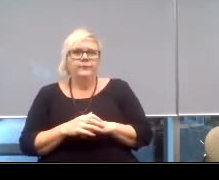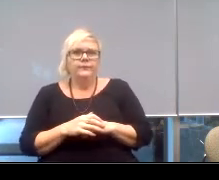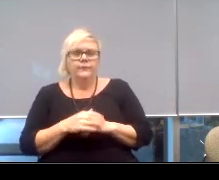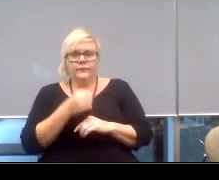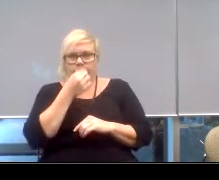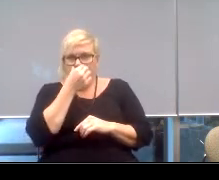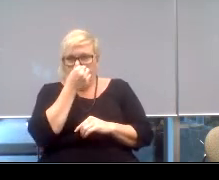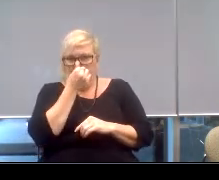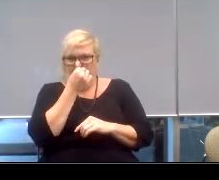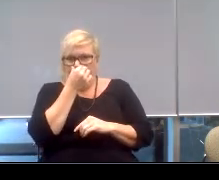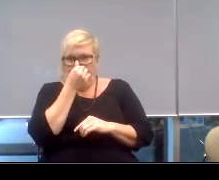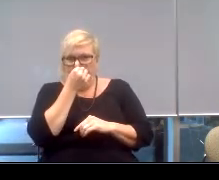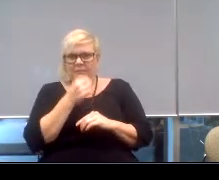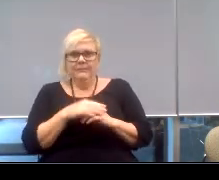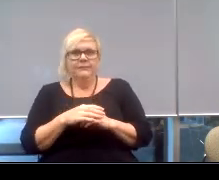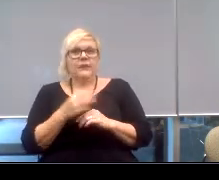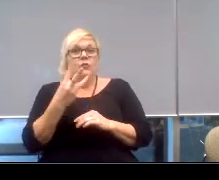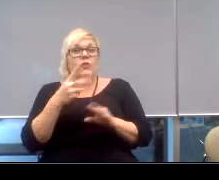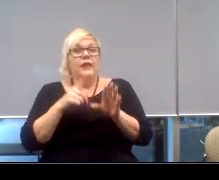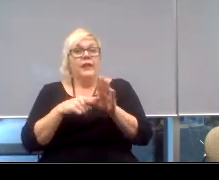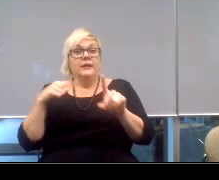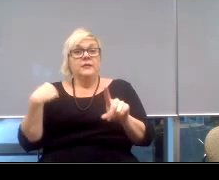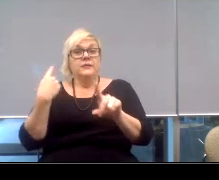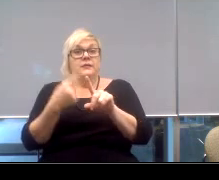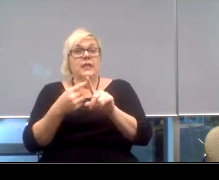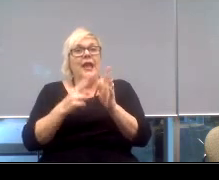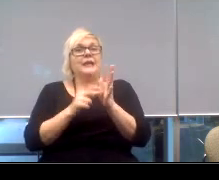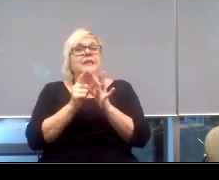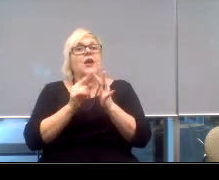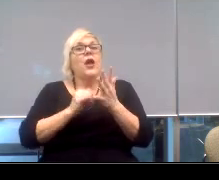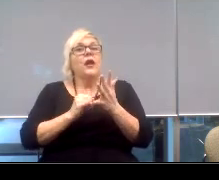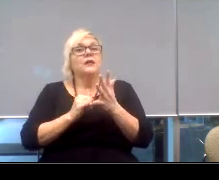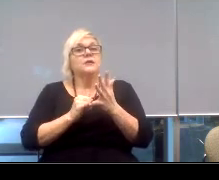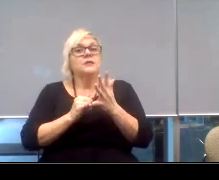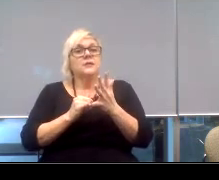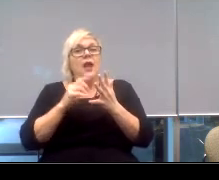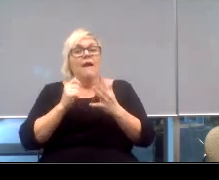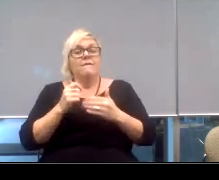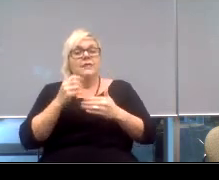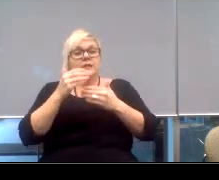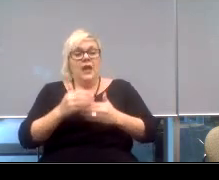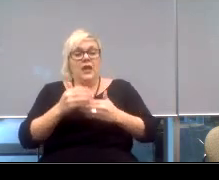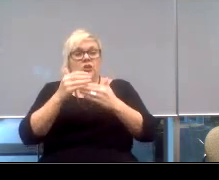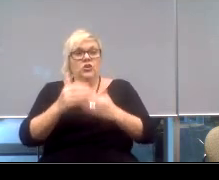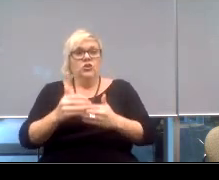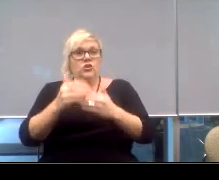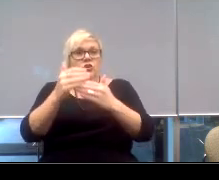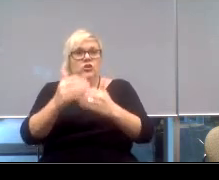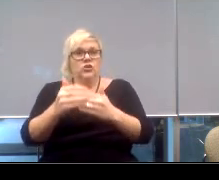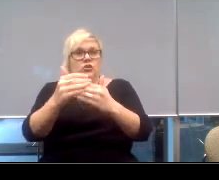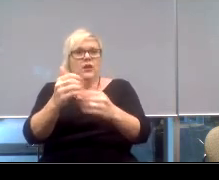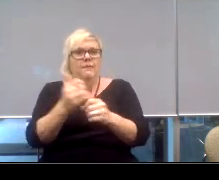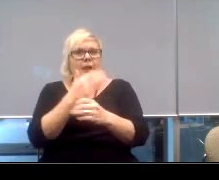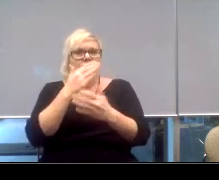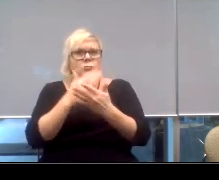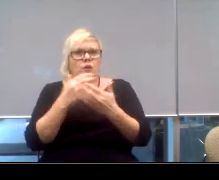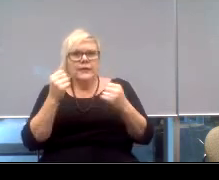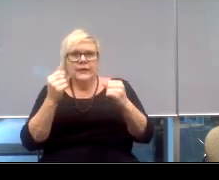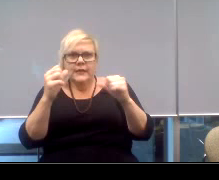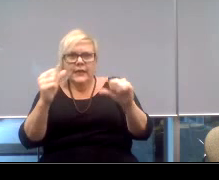Over the next 3 years, the NDIS is being introduced in stages to ensure it is both successful and sustainable. The timing and rollout of